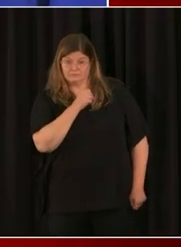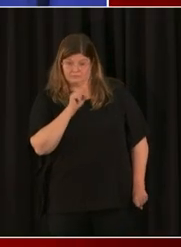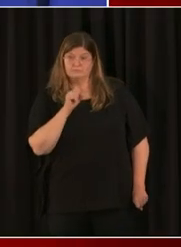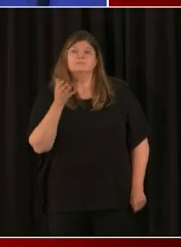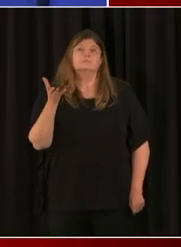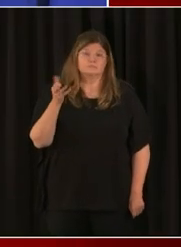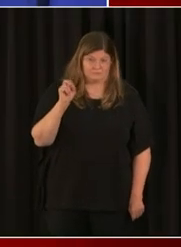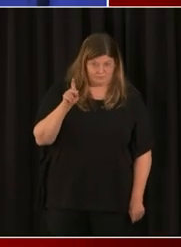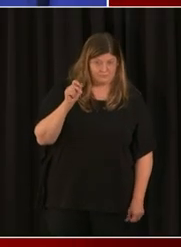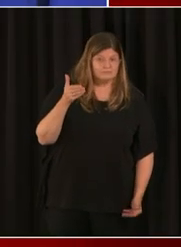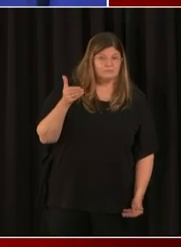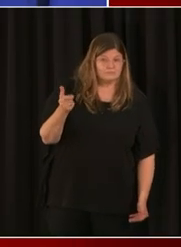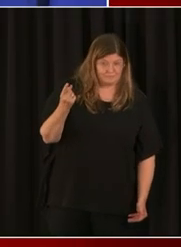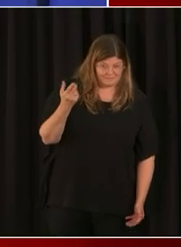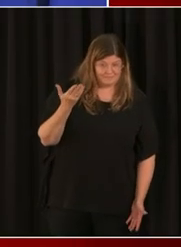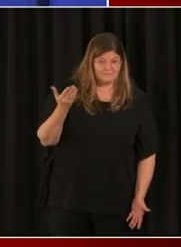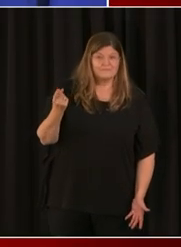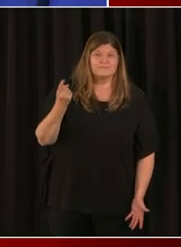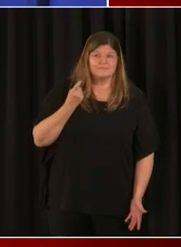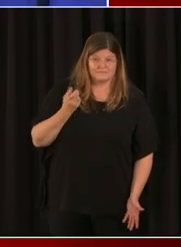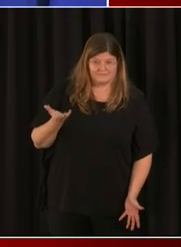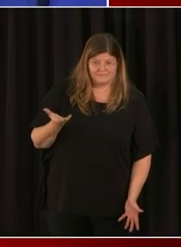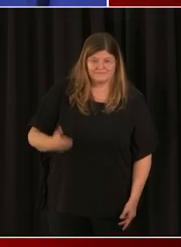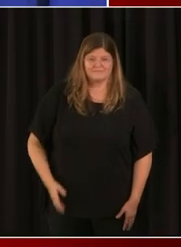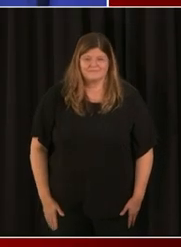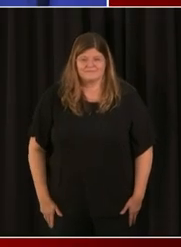Yes. I'm going to take my mask off.